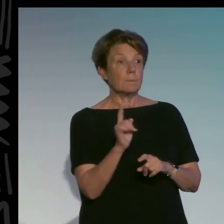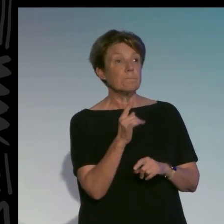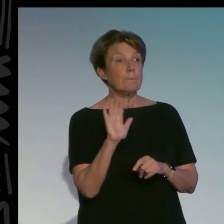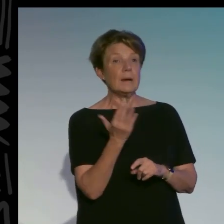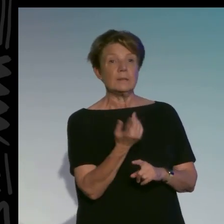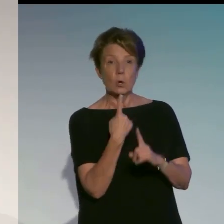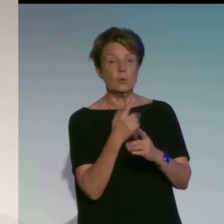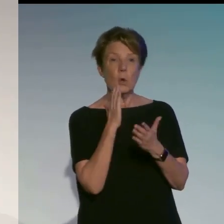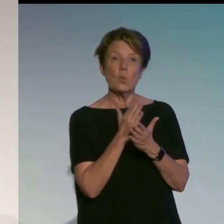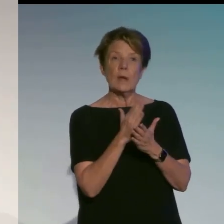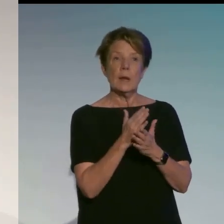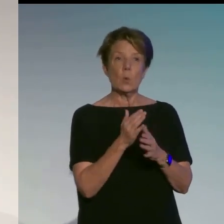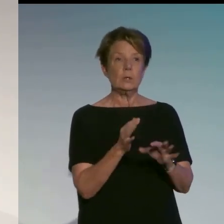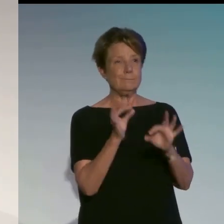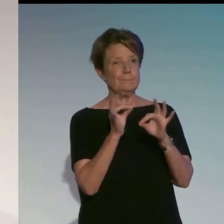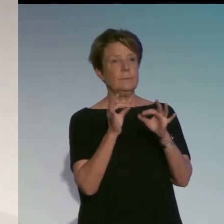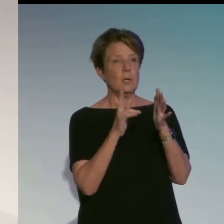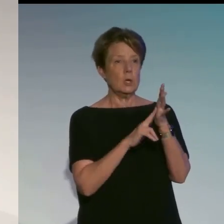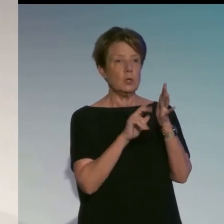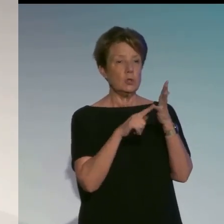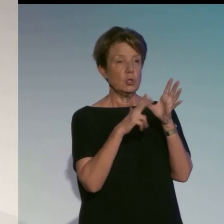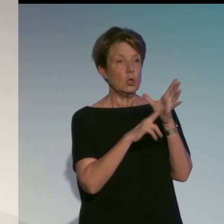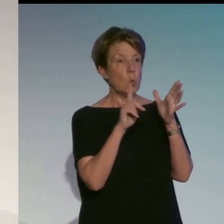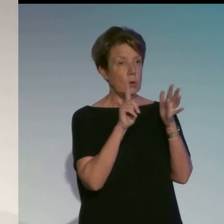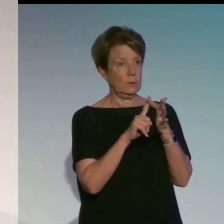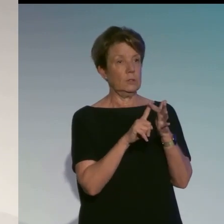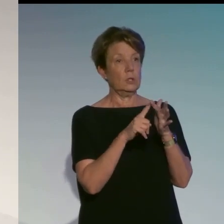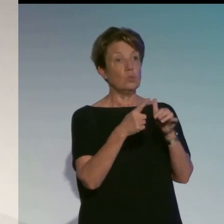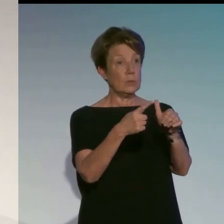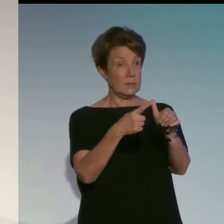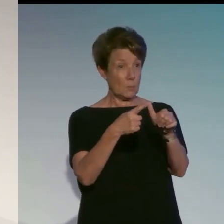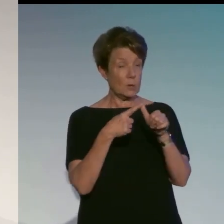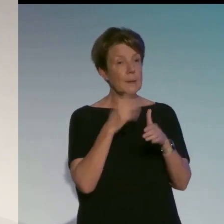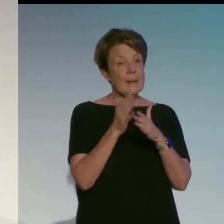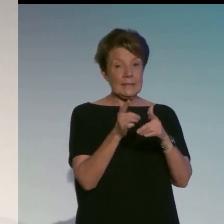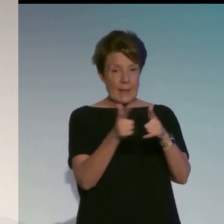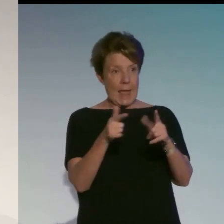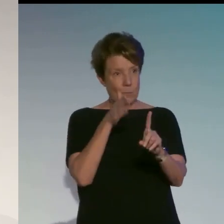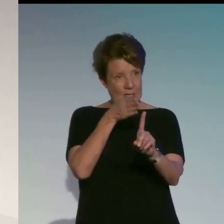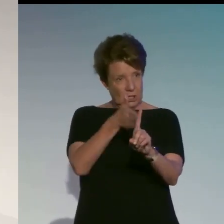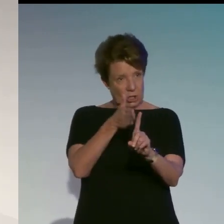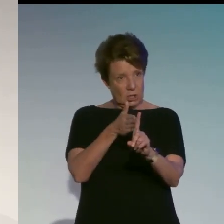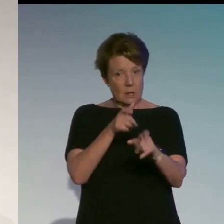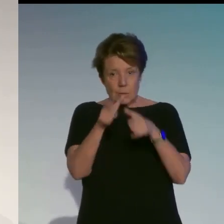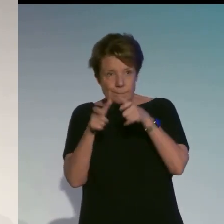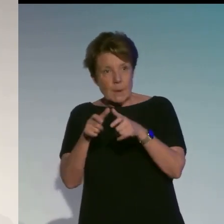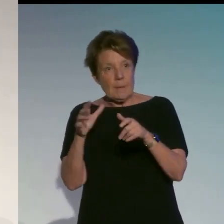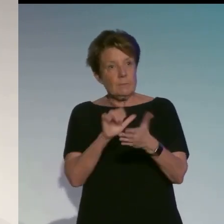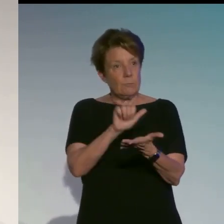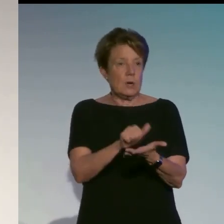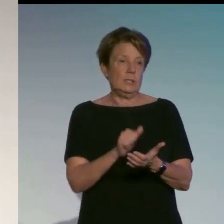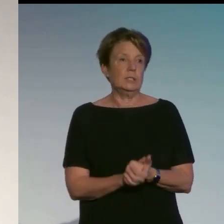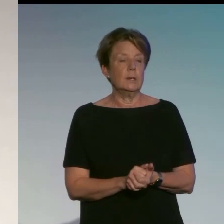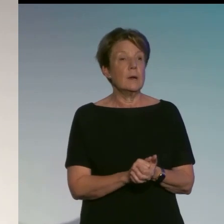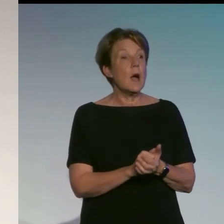they want a nuanced response when it comes to running a civil redress. That means the language needs to be nuanced. And I do get concerned when we start to talk